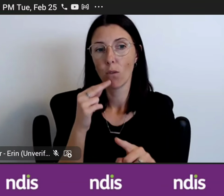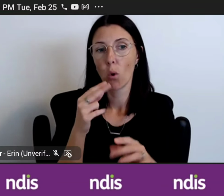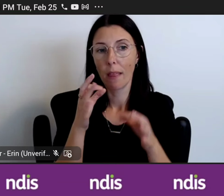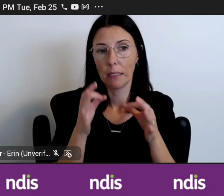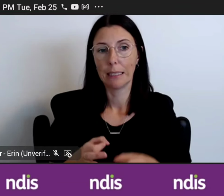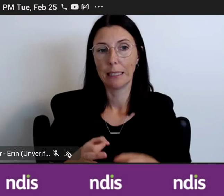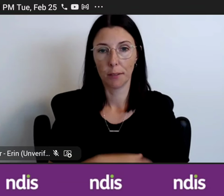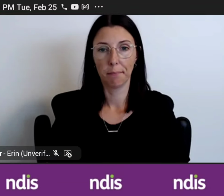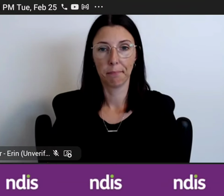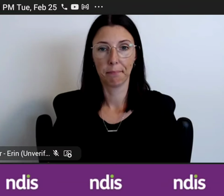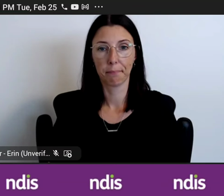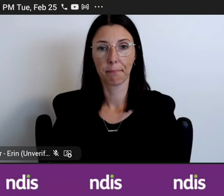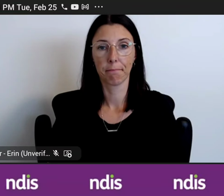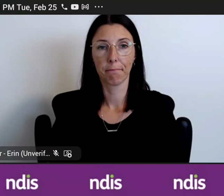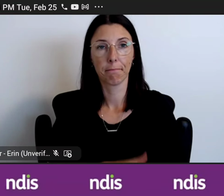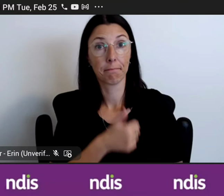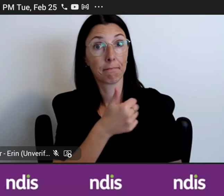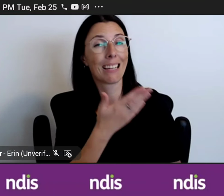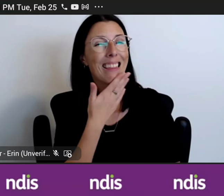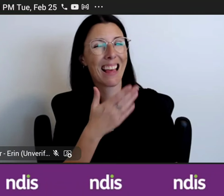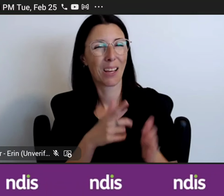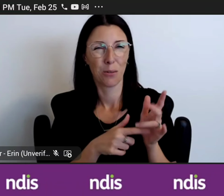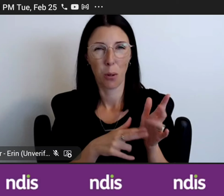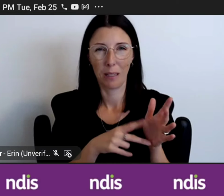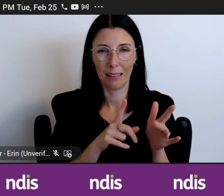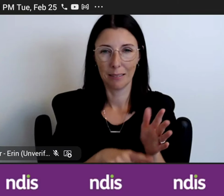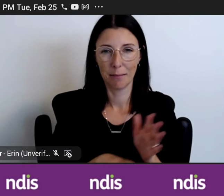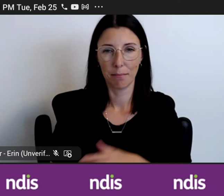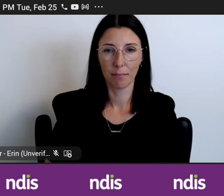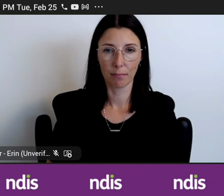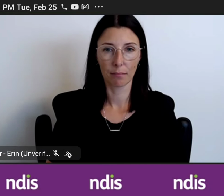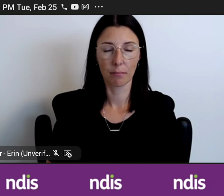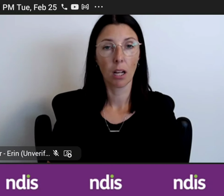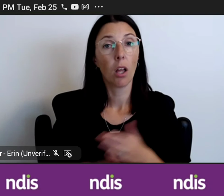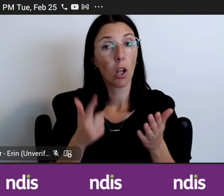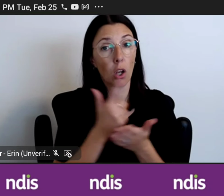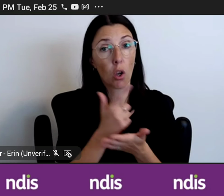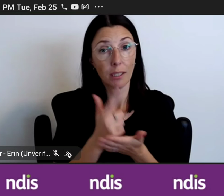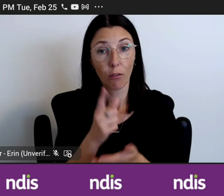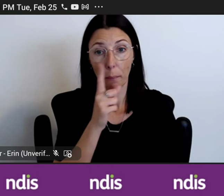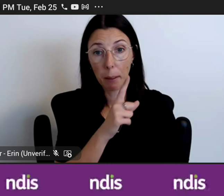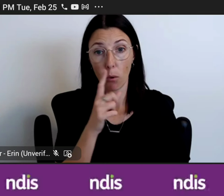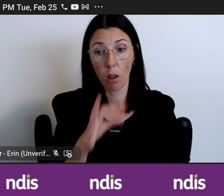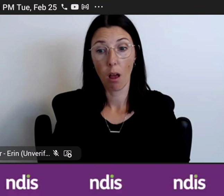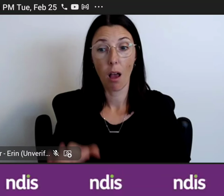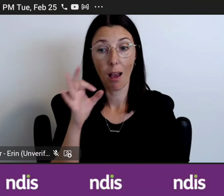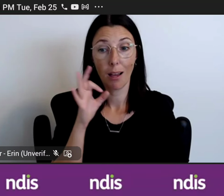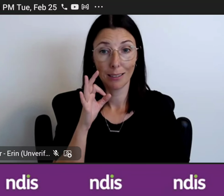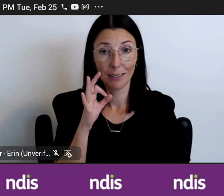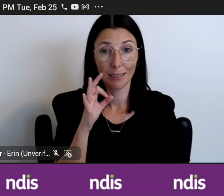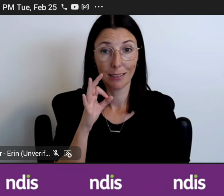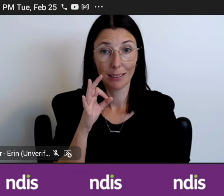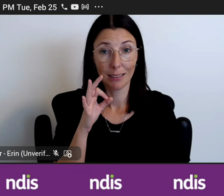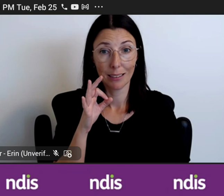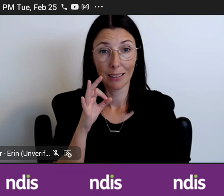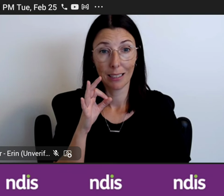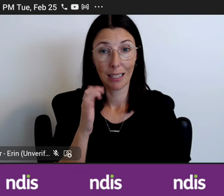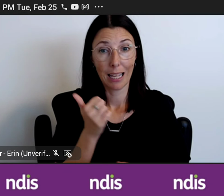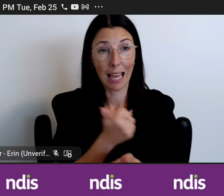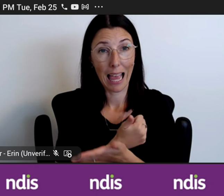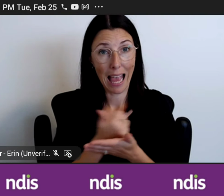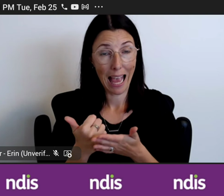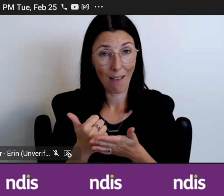Excellent. Great explanation. Thanks, Tony. Another part of that, what a lot of people were asking was, is every single participant